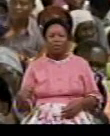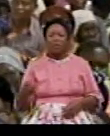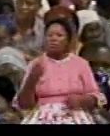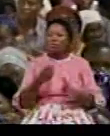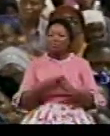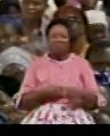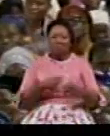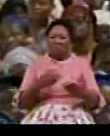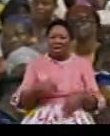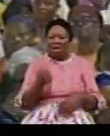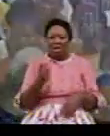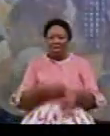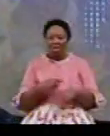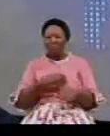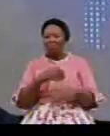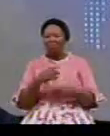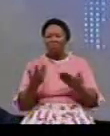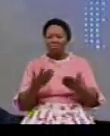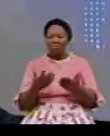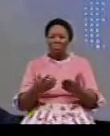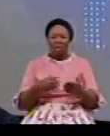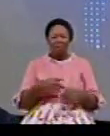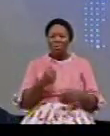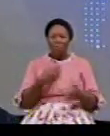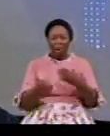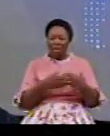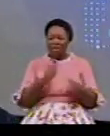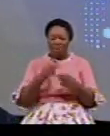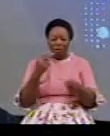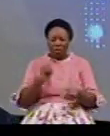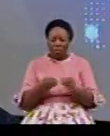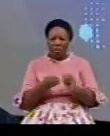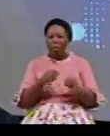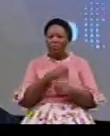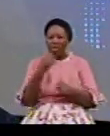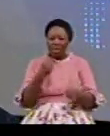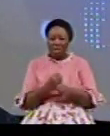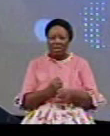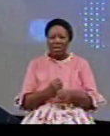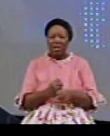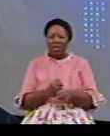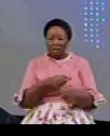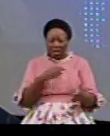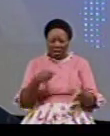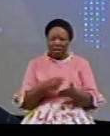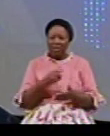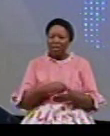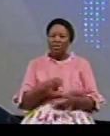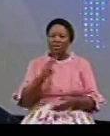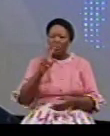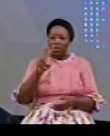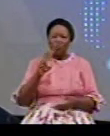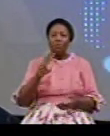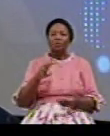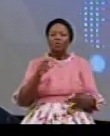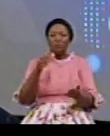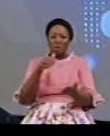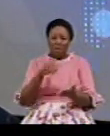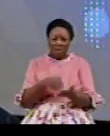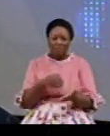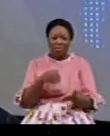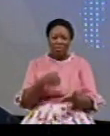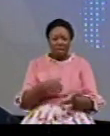our heart, he reigns in your habitation. In your habitation. And when you get back home, that's